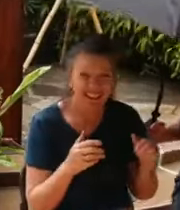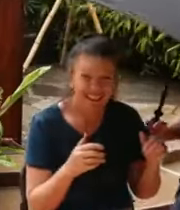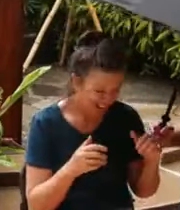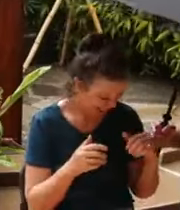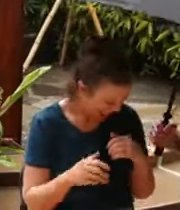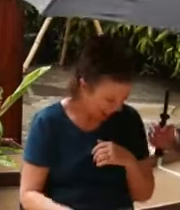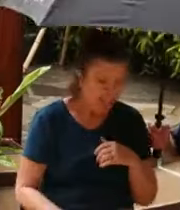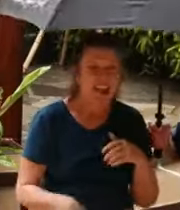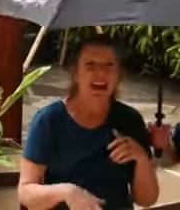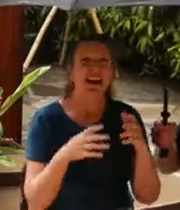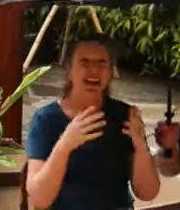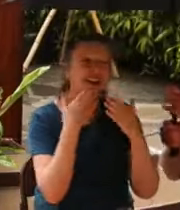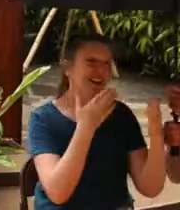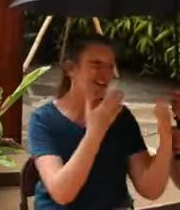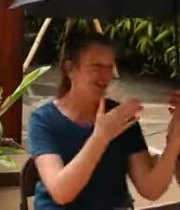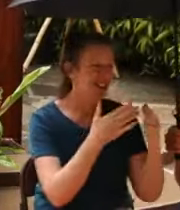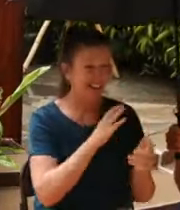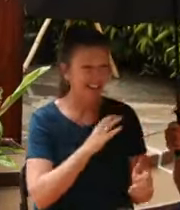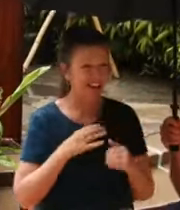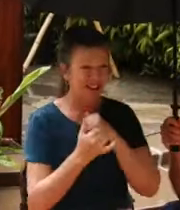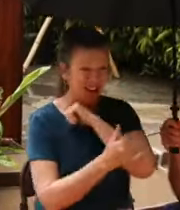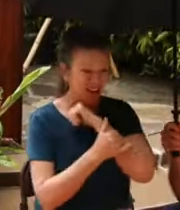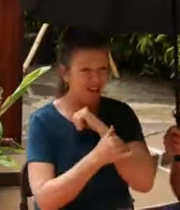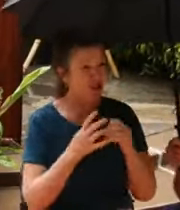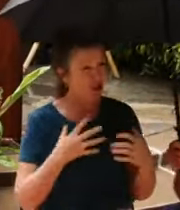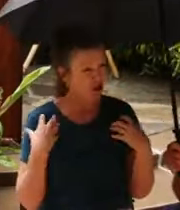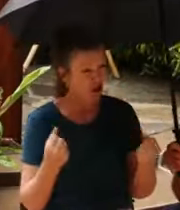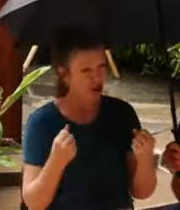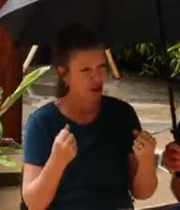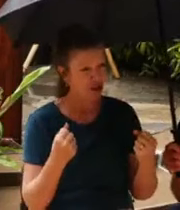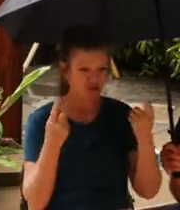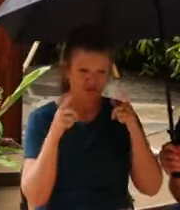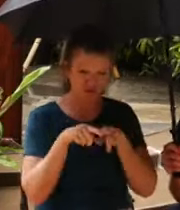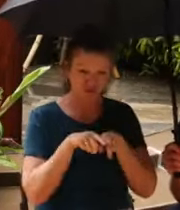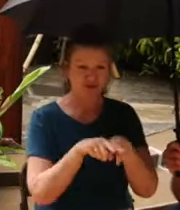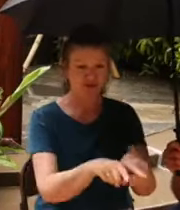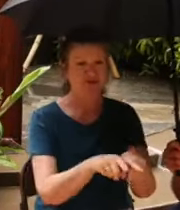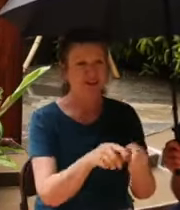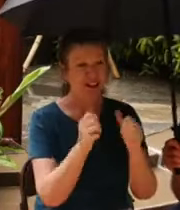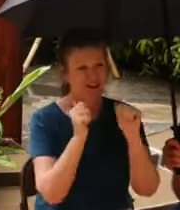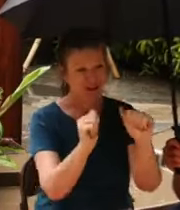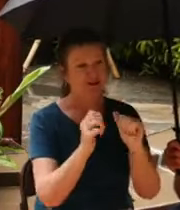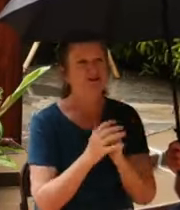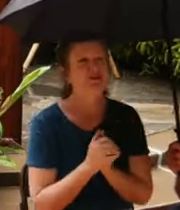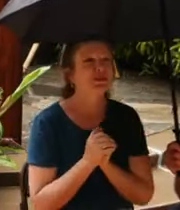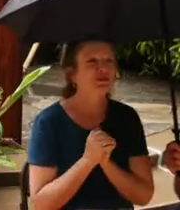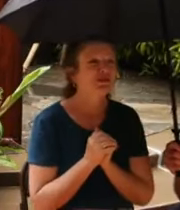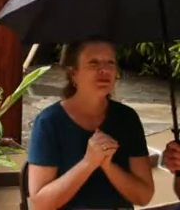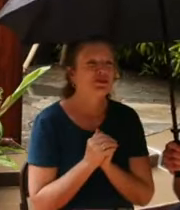county council for the courage to walk alongside us in this effort.